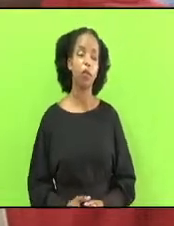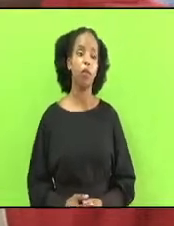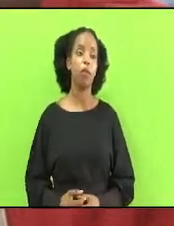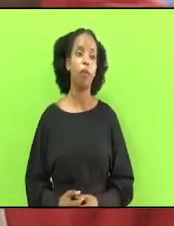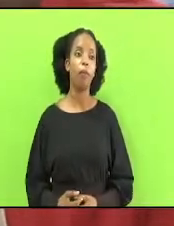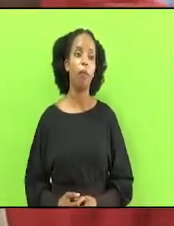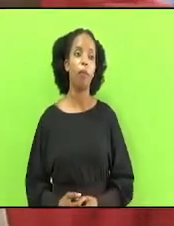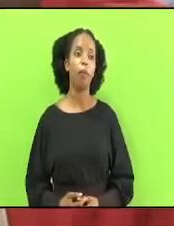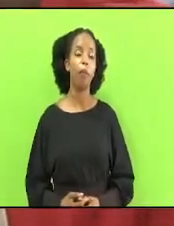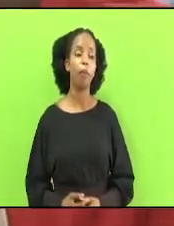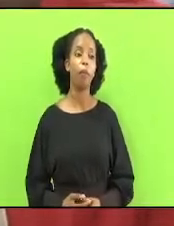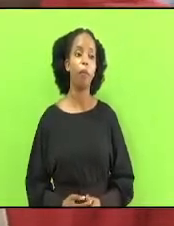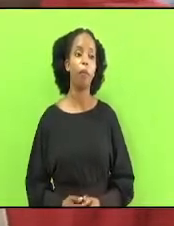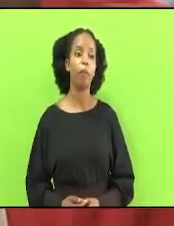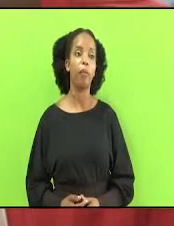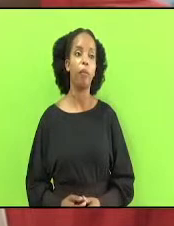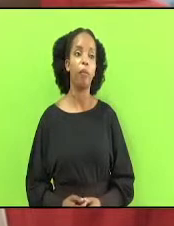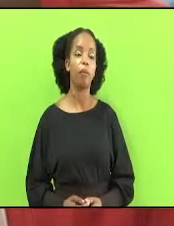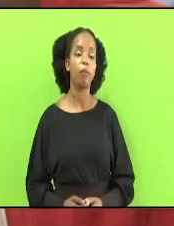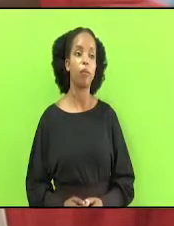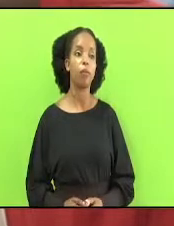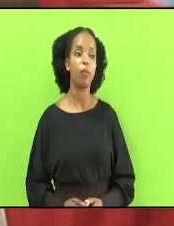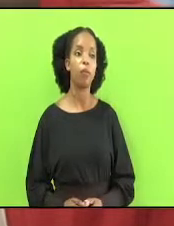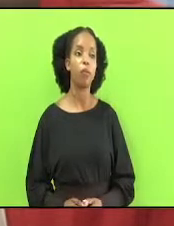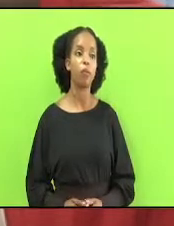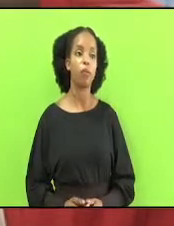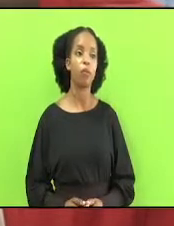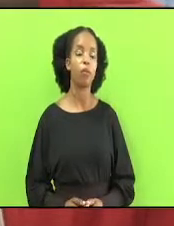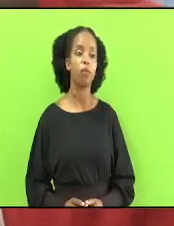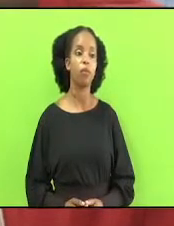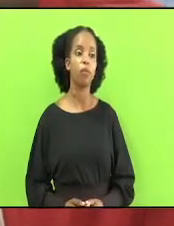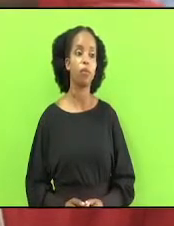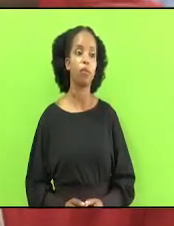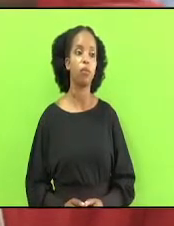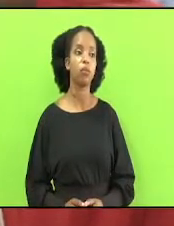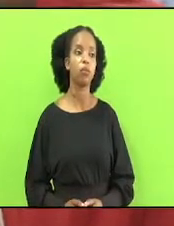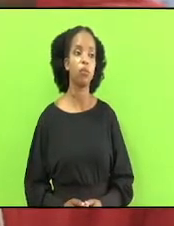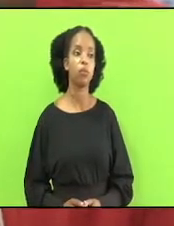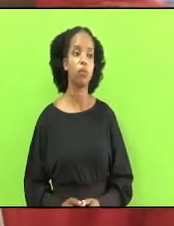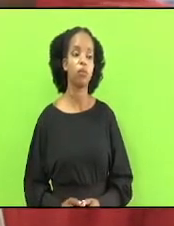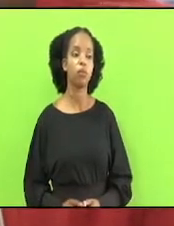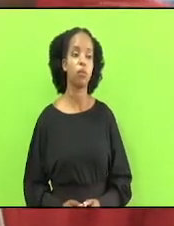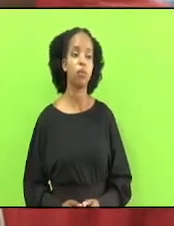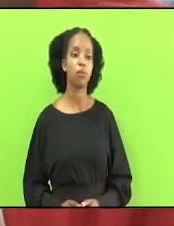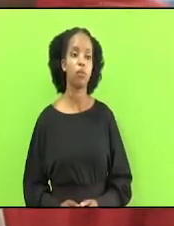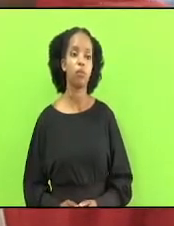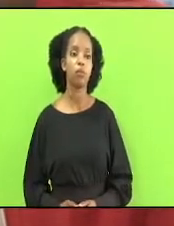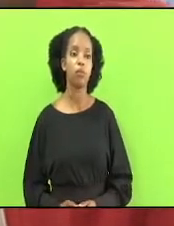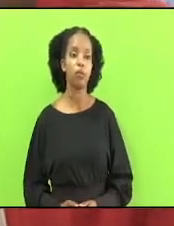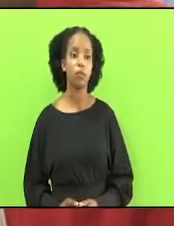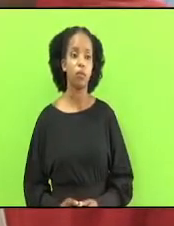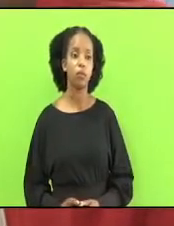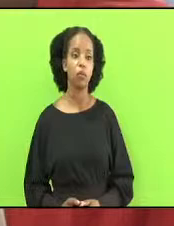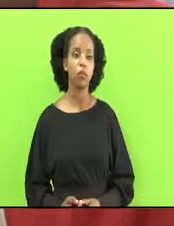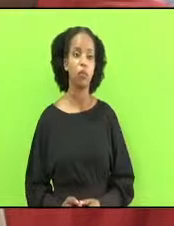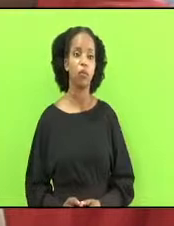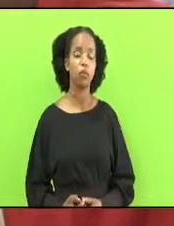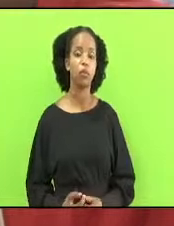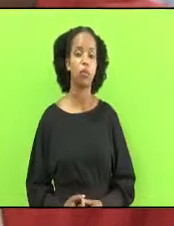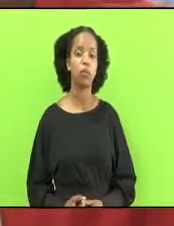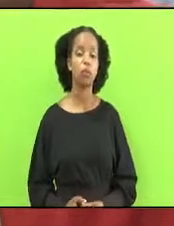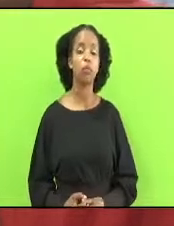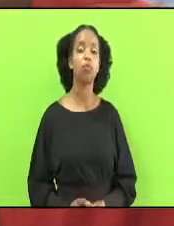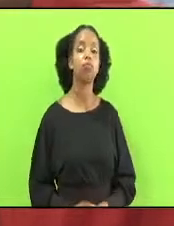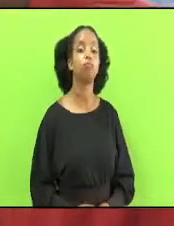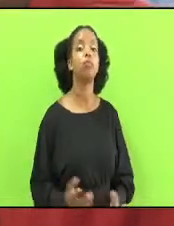itse sentle gore ke mang o tlo go nka maikarabelo a gore a ba kenye molao o mo tirisong For mo